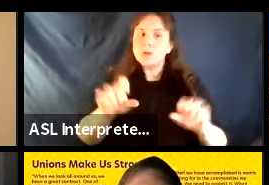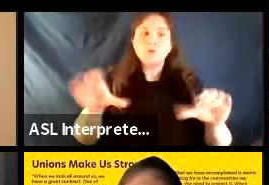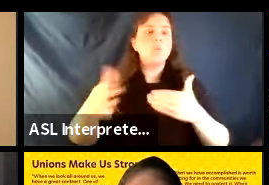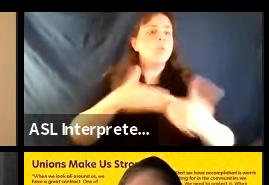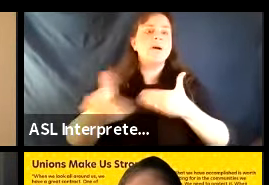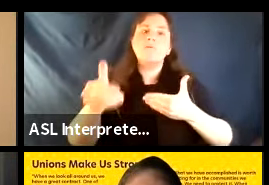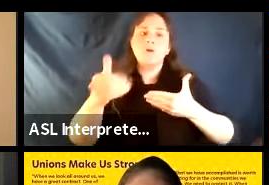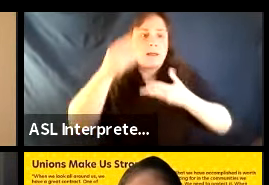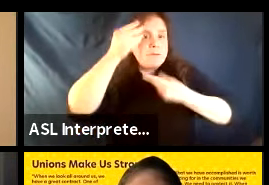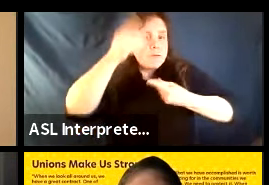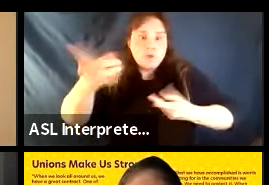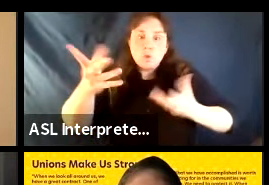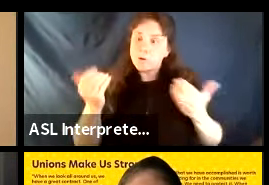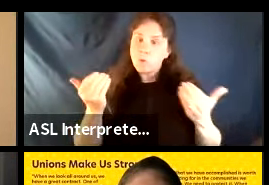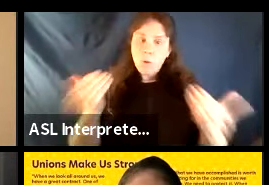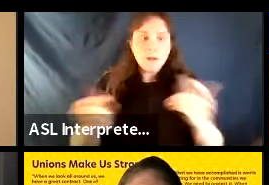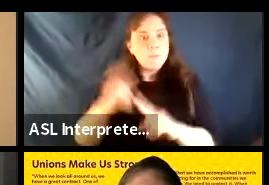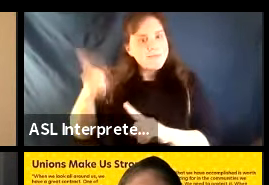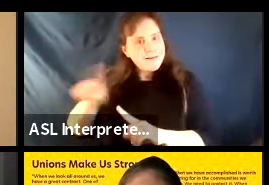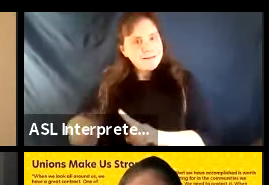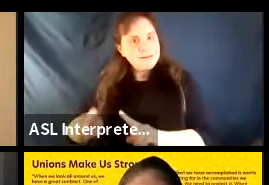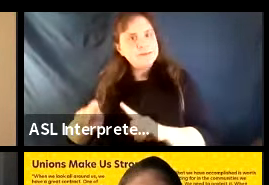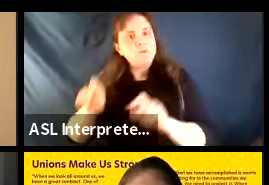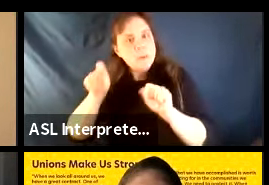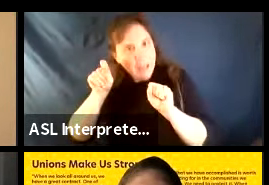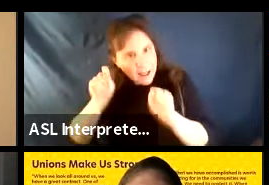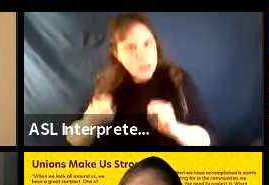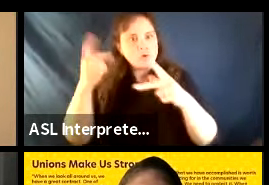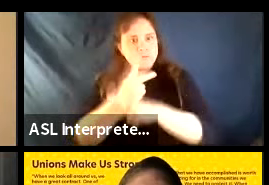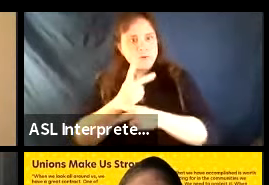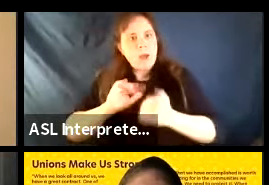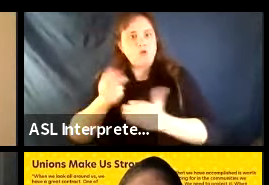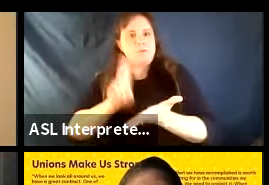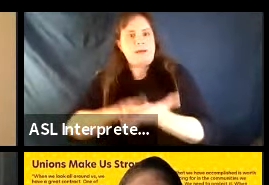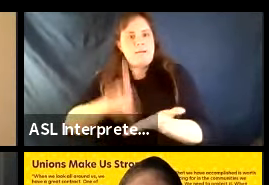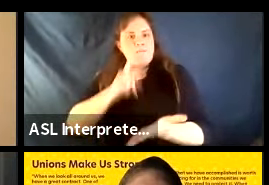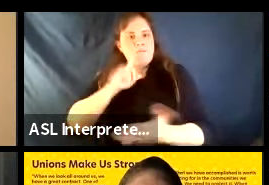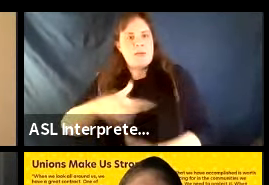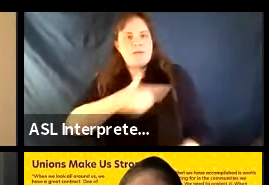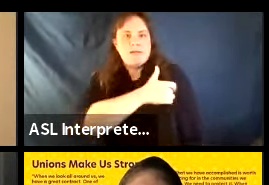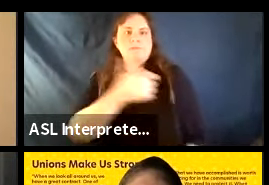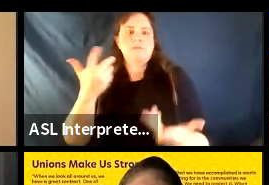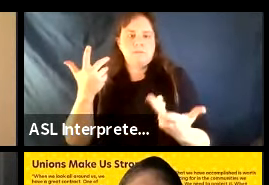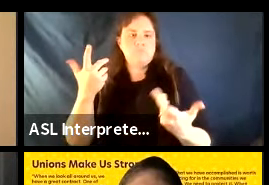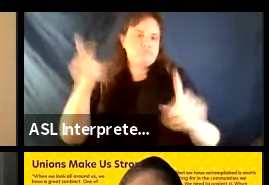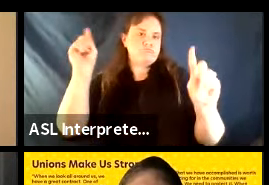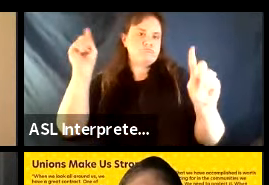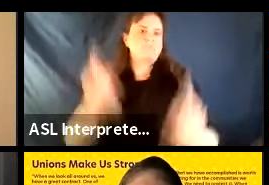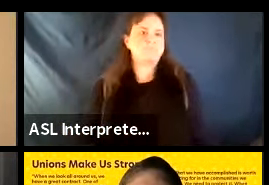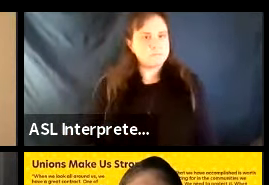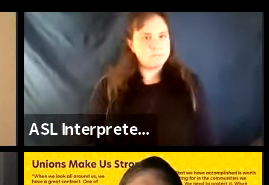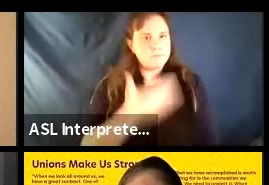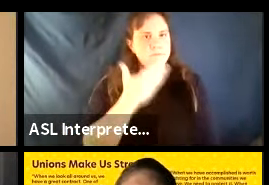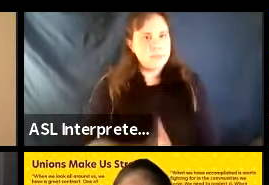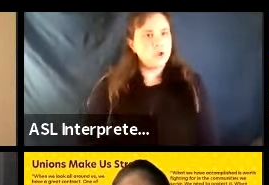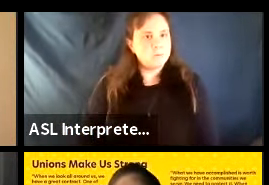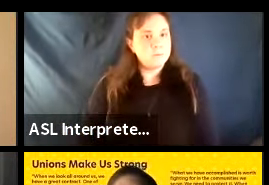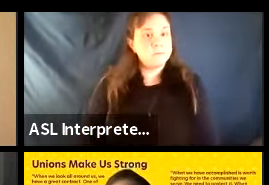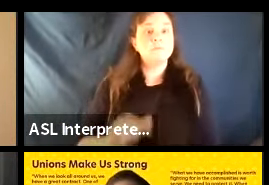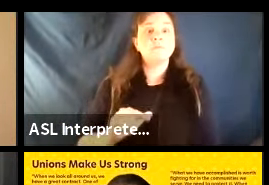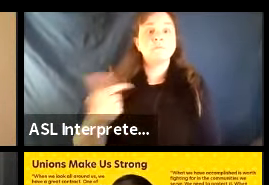but they need to actually be able to sign up for a vaccine and have it reach them. Thanks so much. Thanks, Denny. Dr.